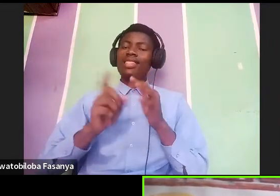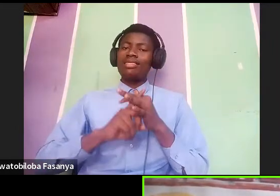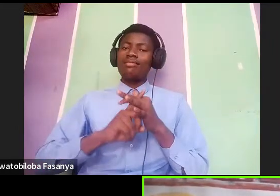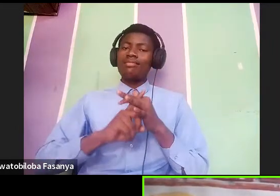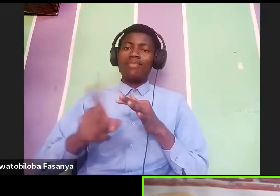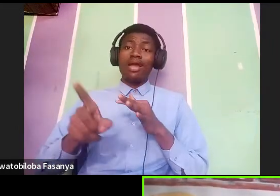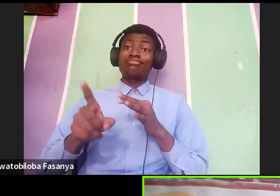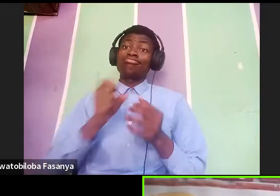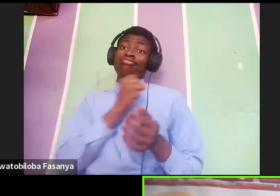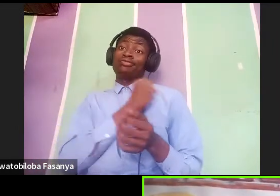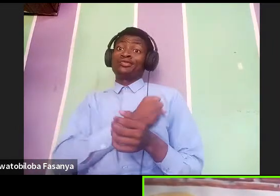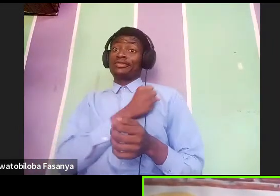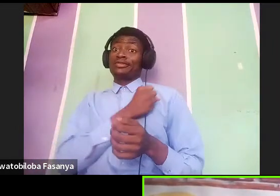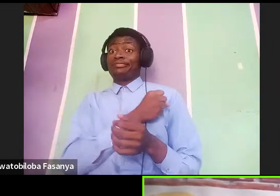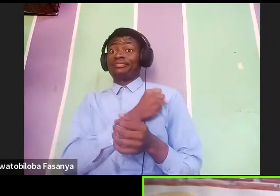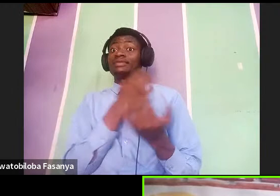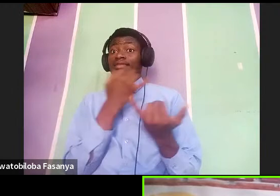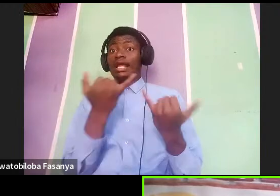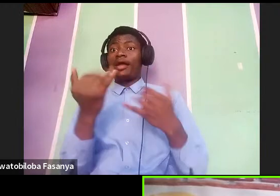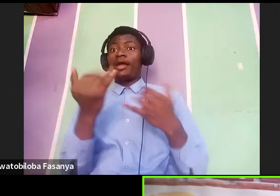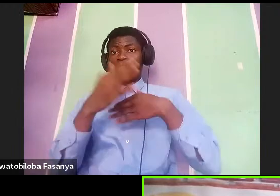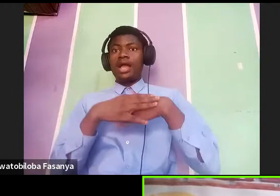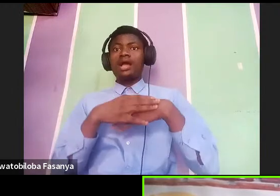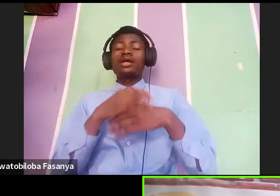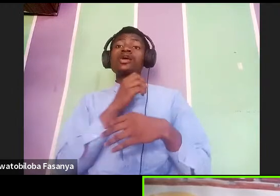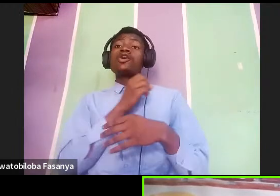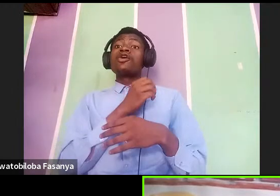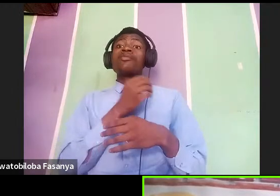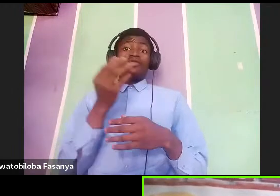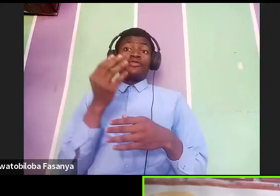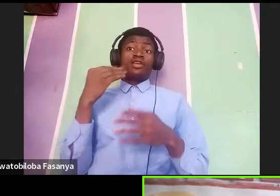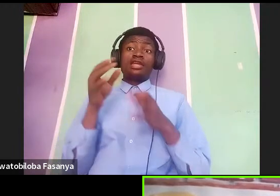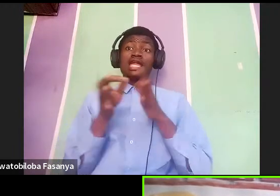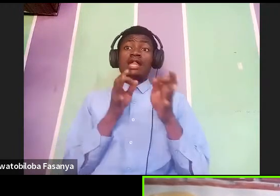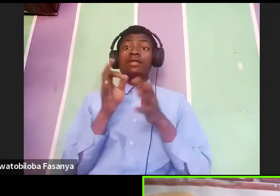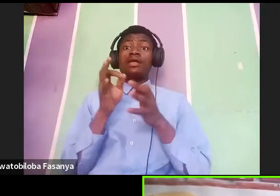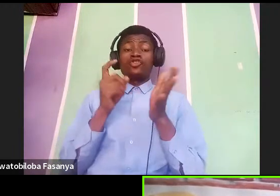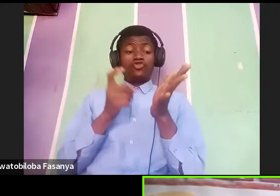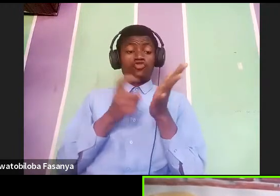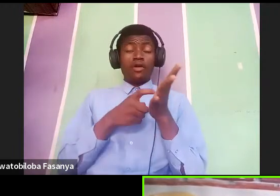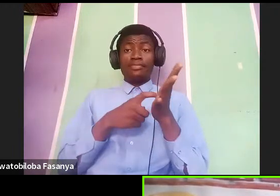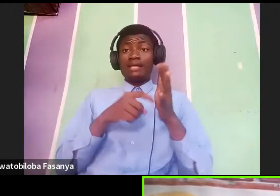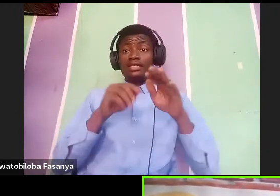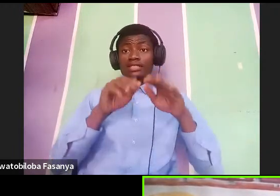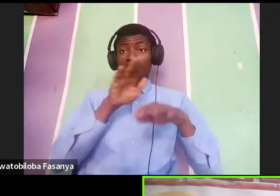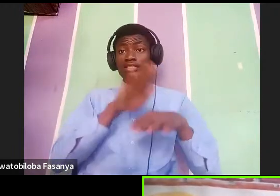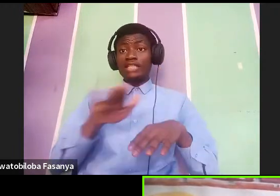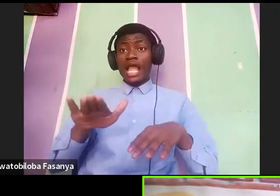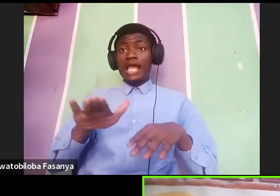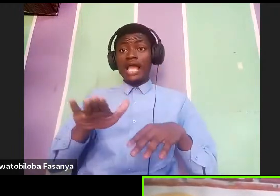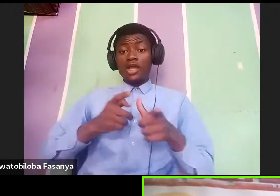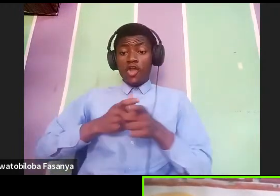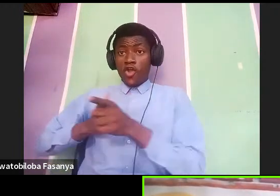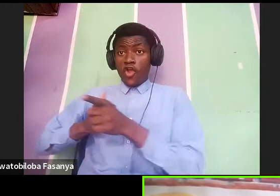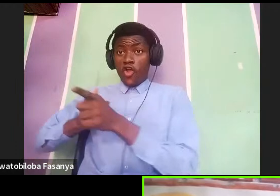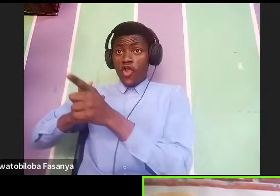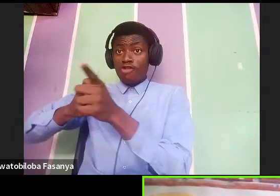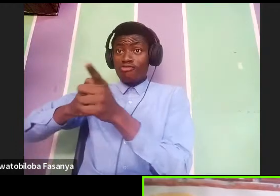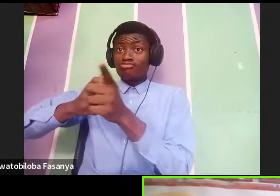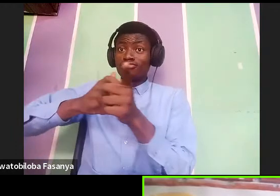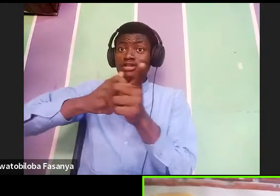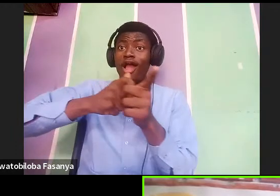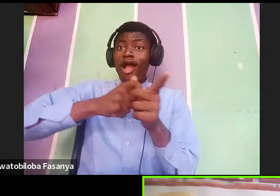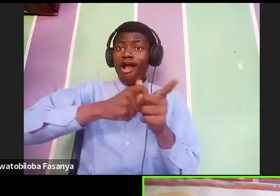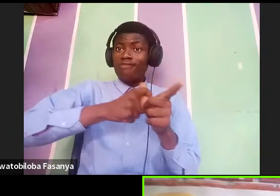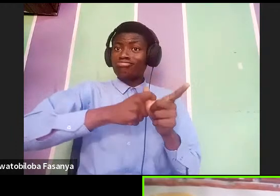so I'm saying that sometimes a child runs around in the house and hits his head and the head gets swollen. On the